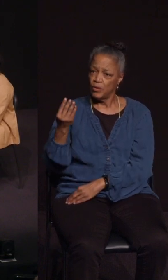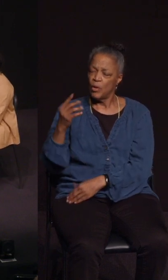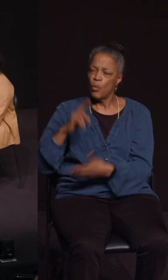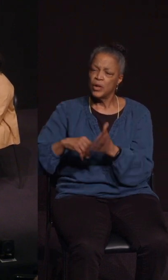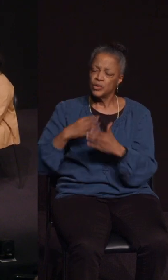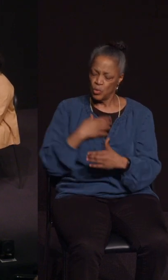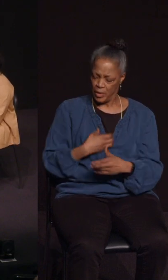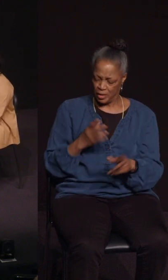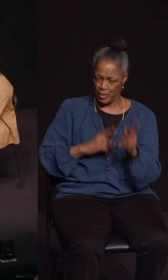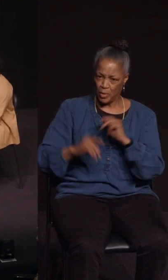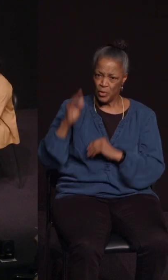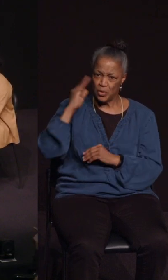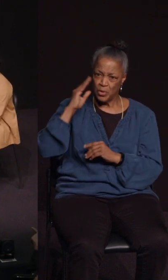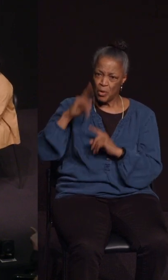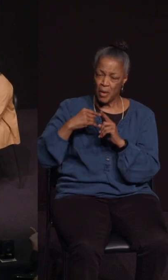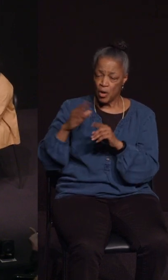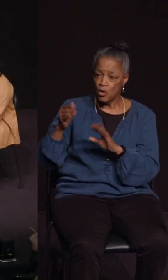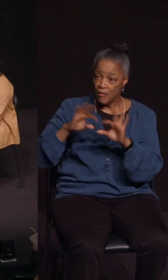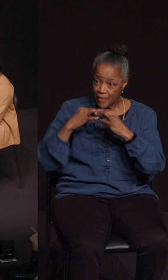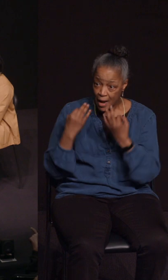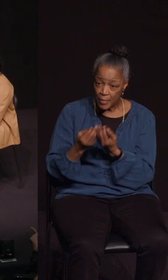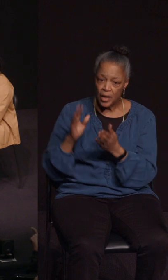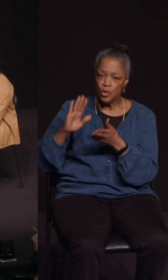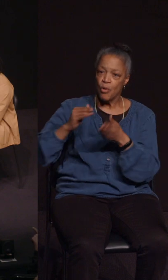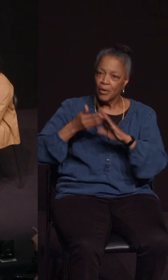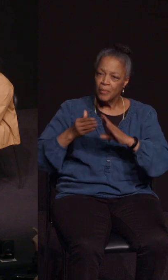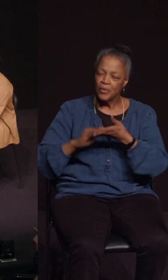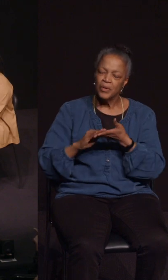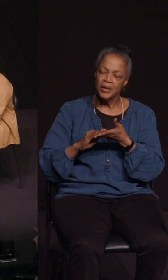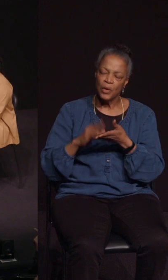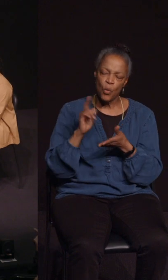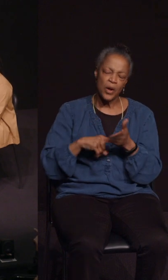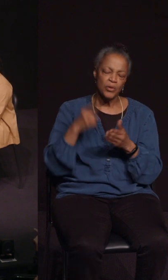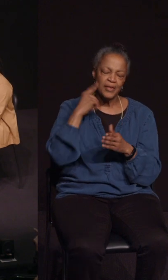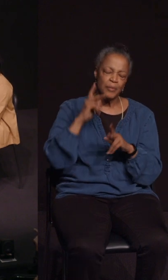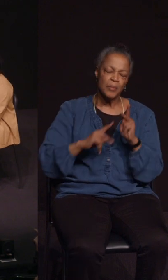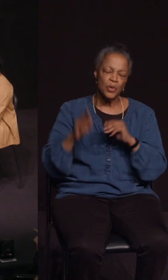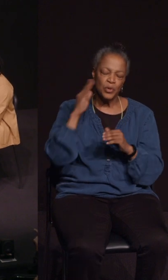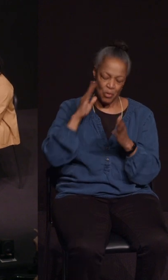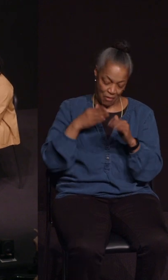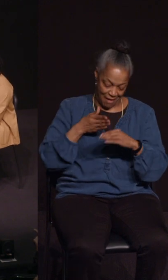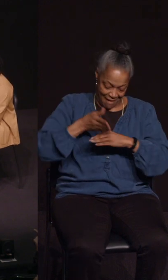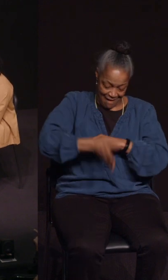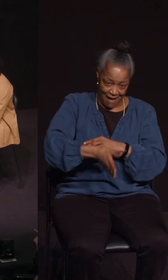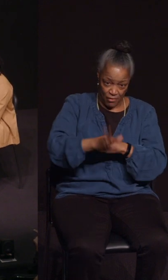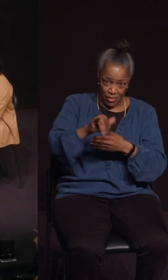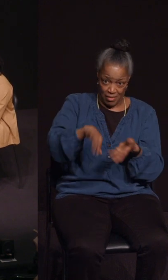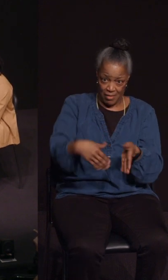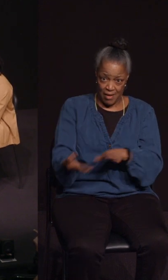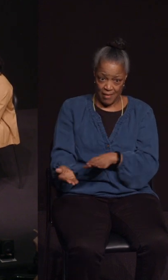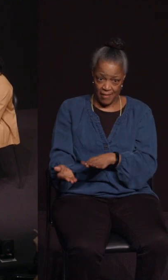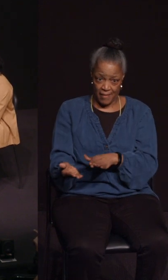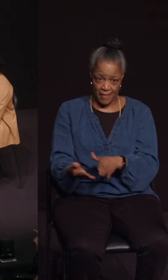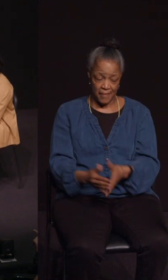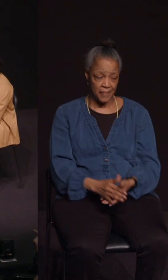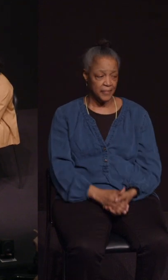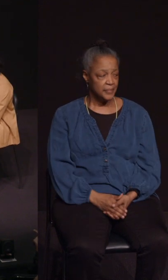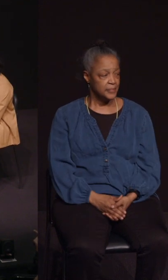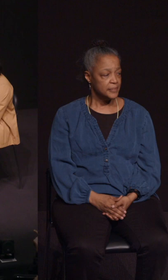y'all's family and y'all's community in the aftermath of that tragedy.